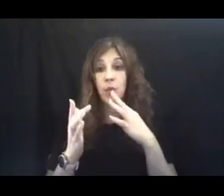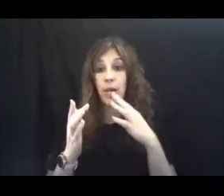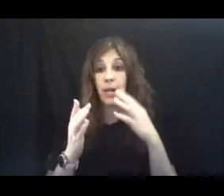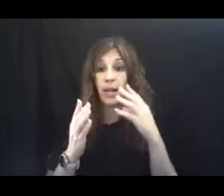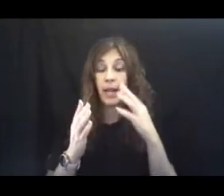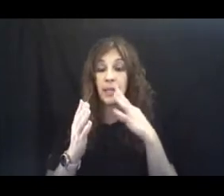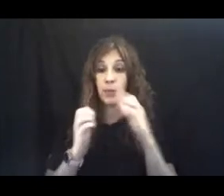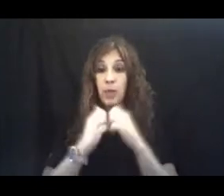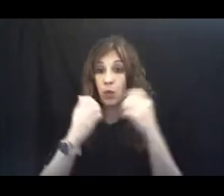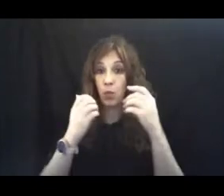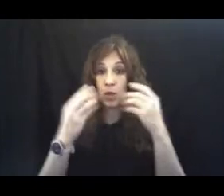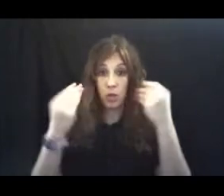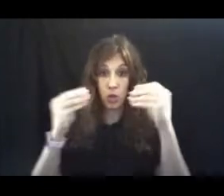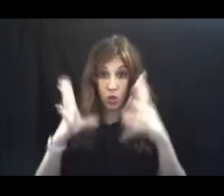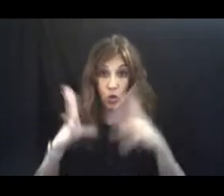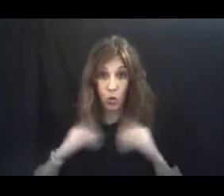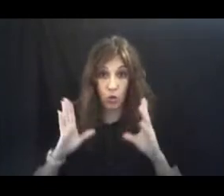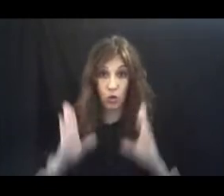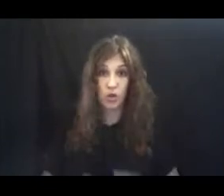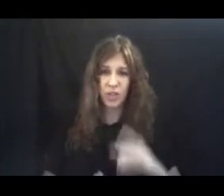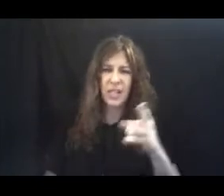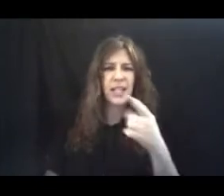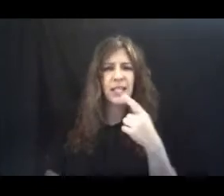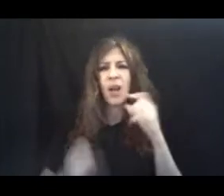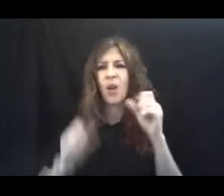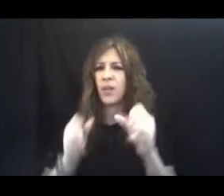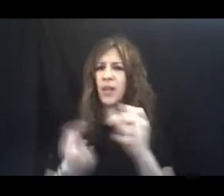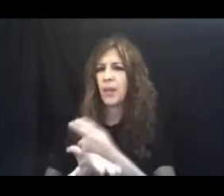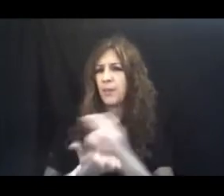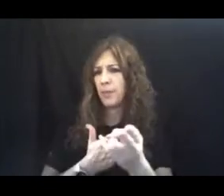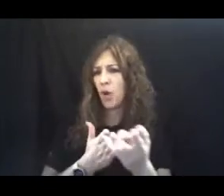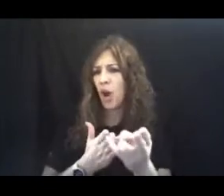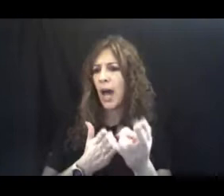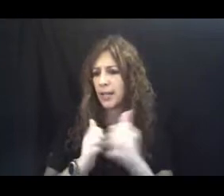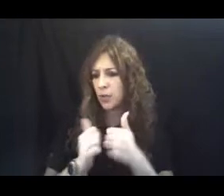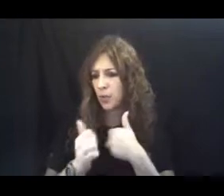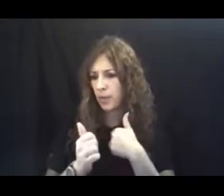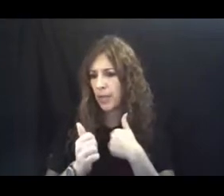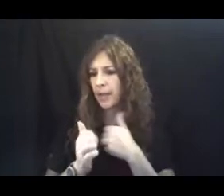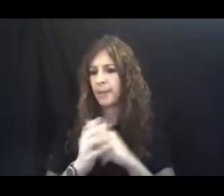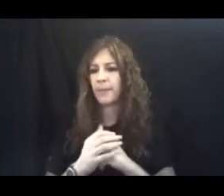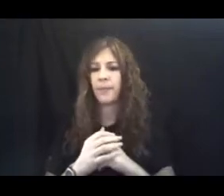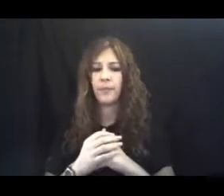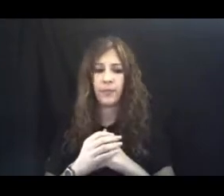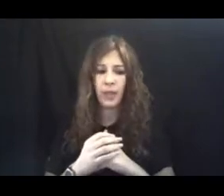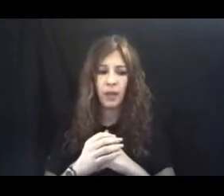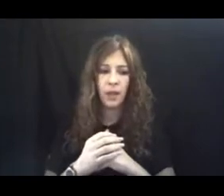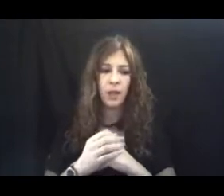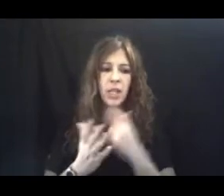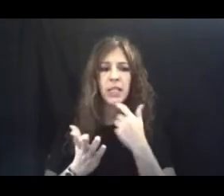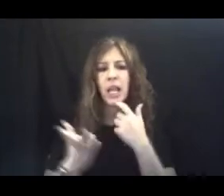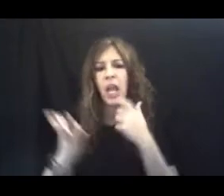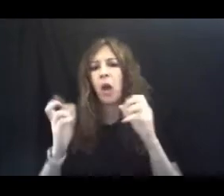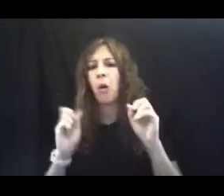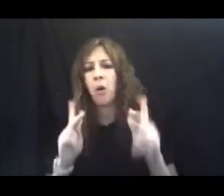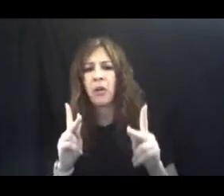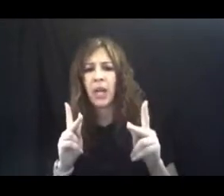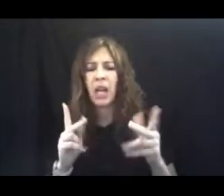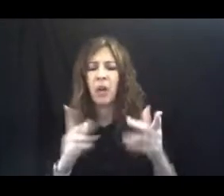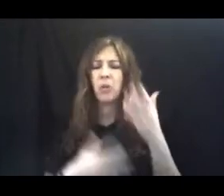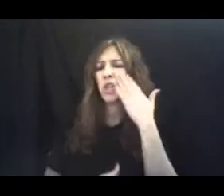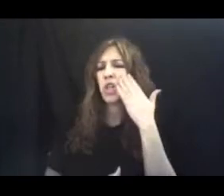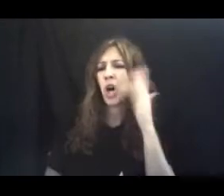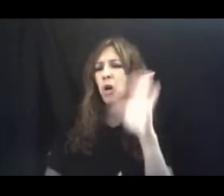and they say, they feel like they can be more honest with me. sometimes they say, well, you know what? This is all well and good.